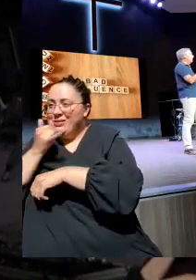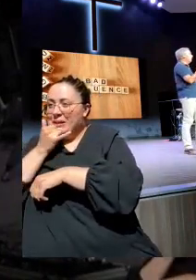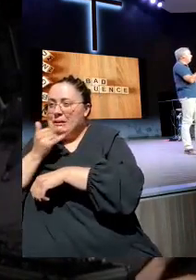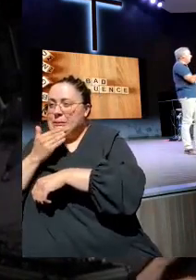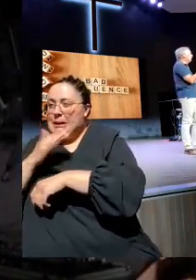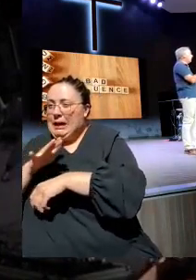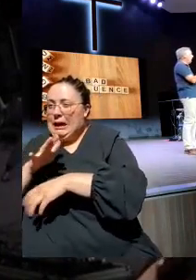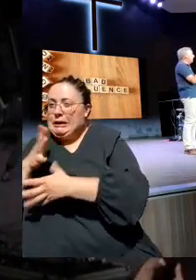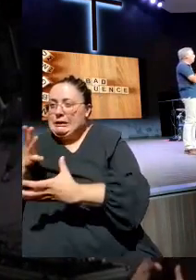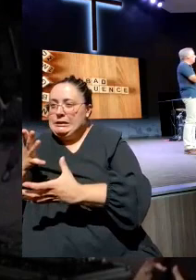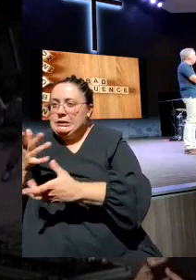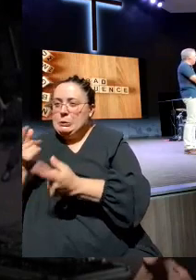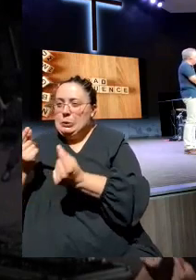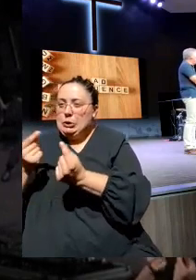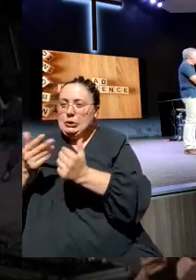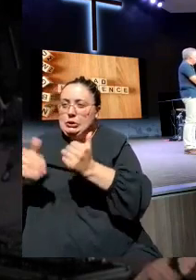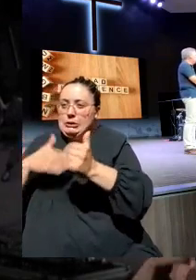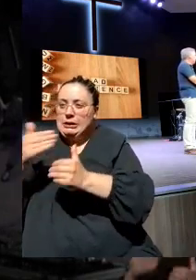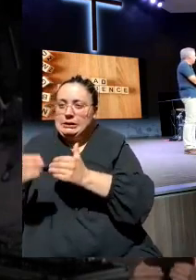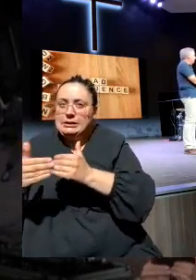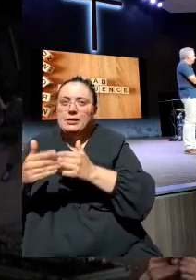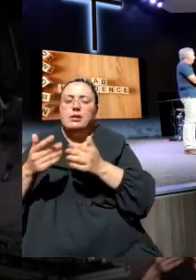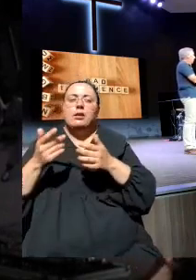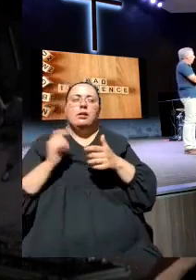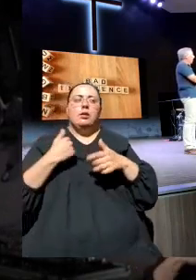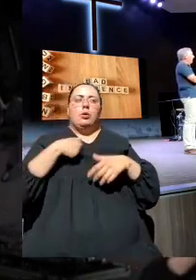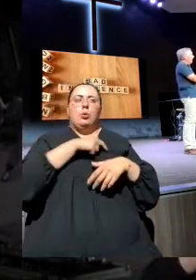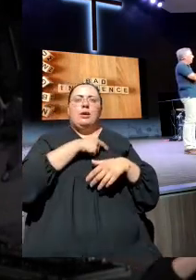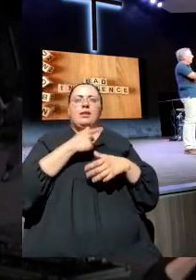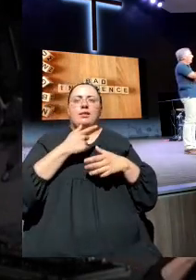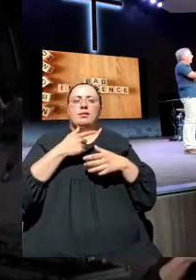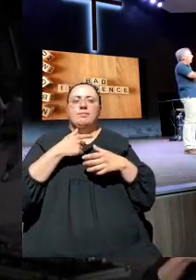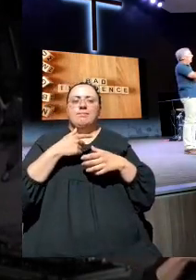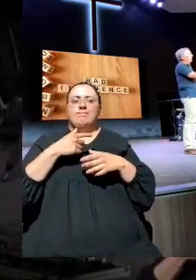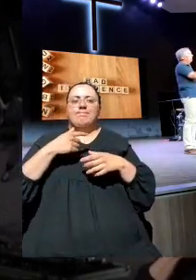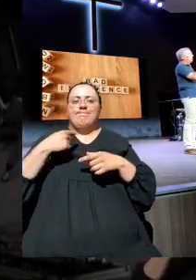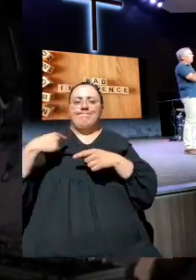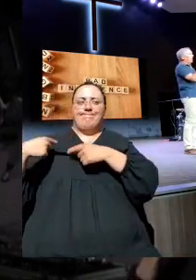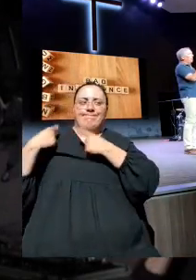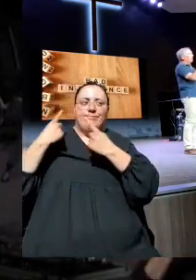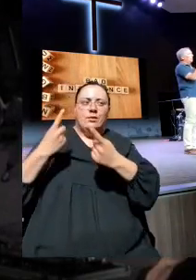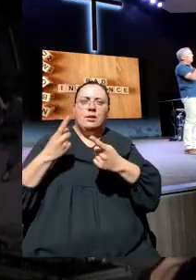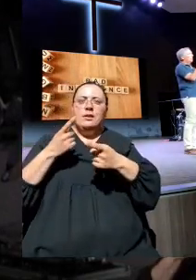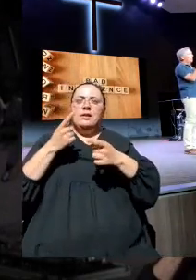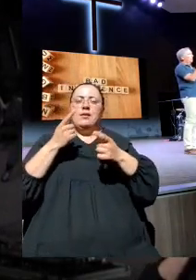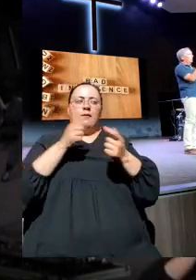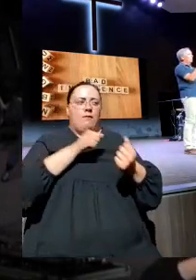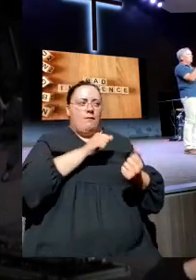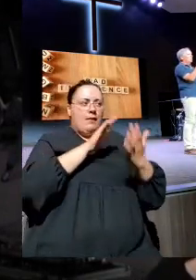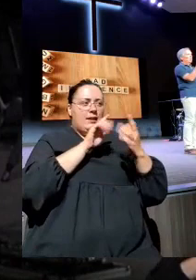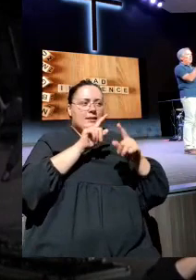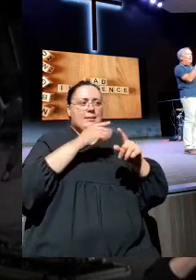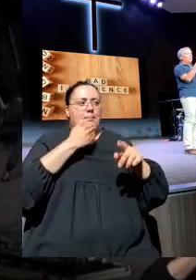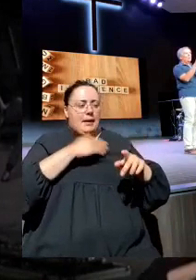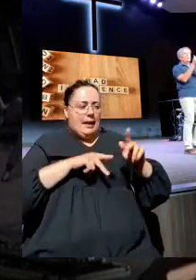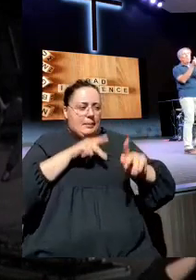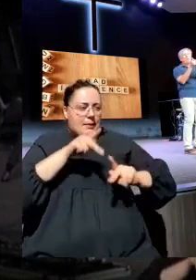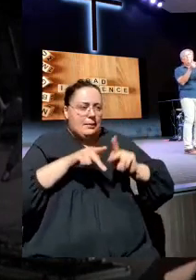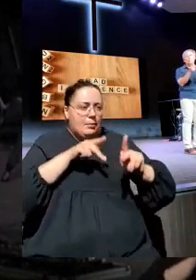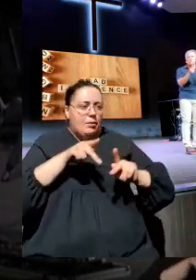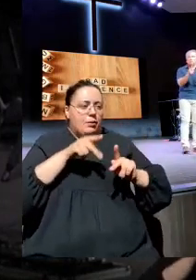have faced real challenging people who have actually tried to persuade us into